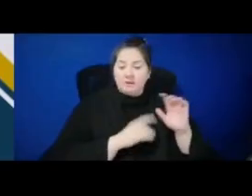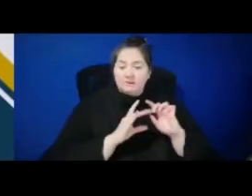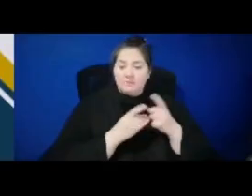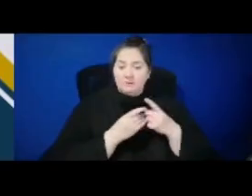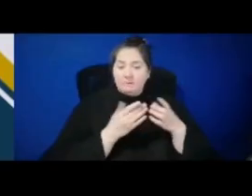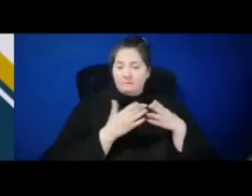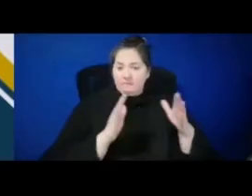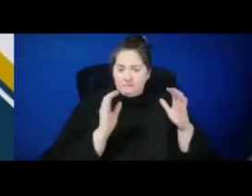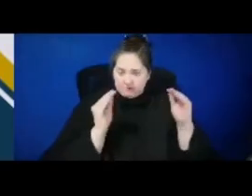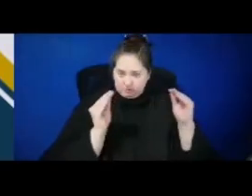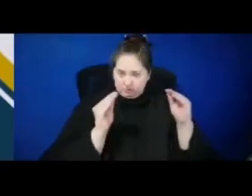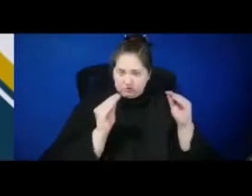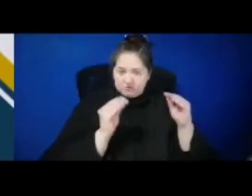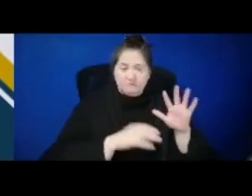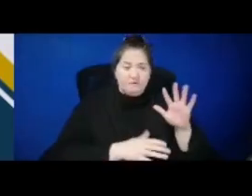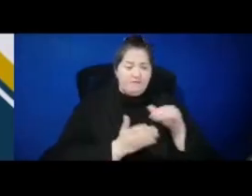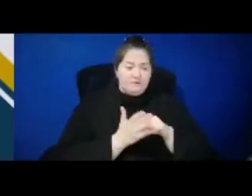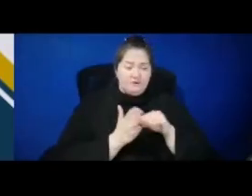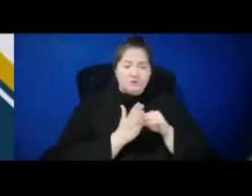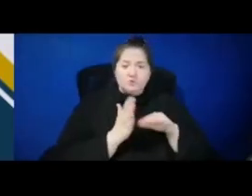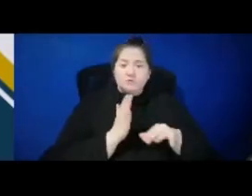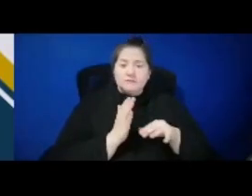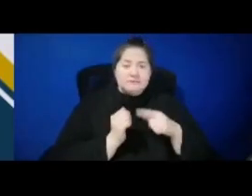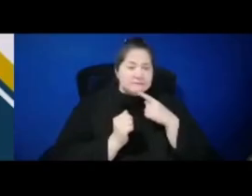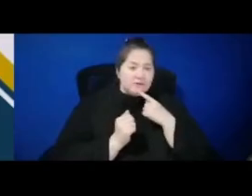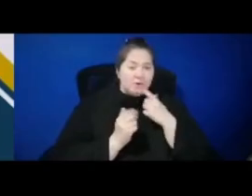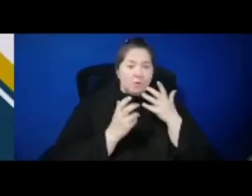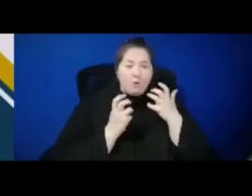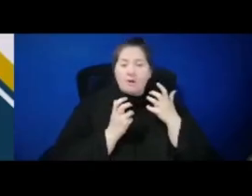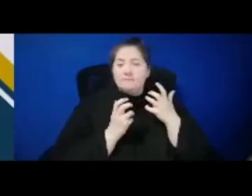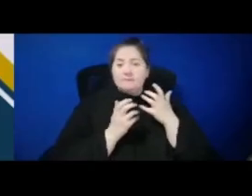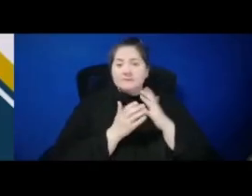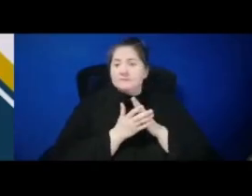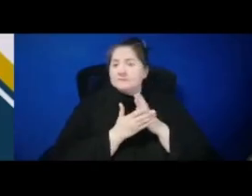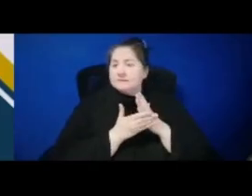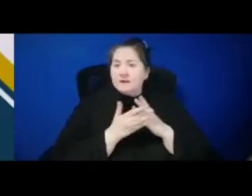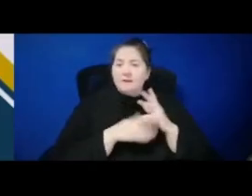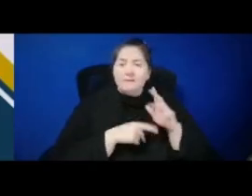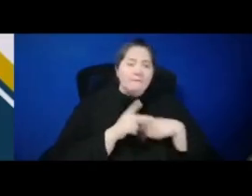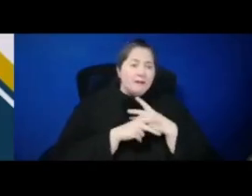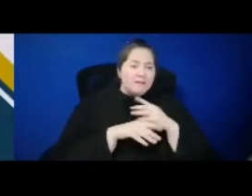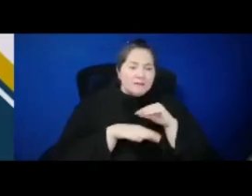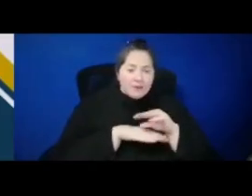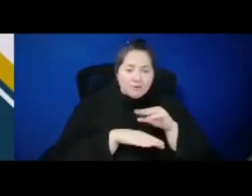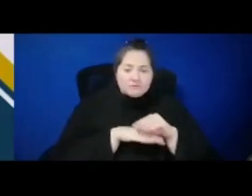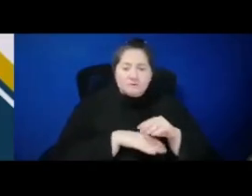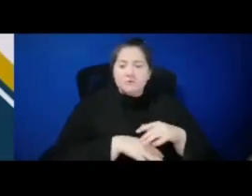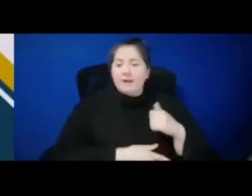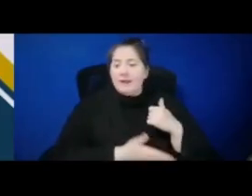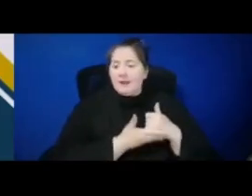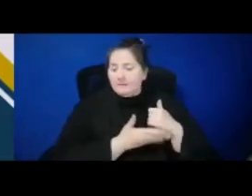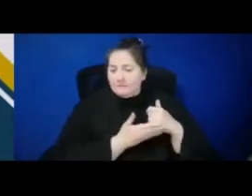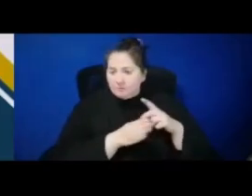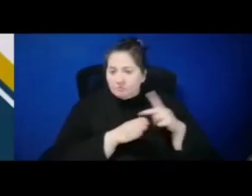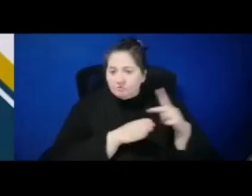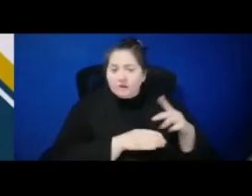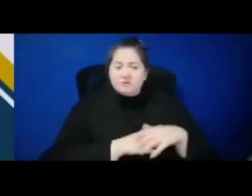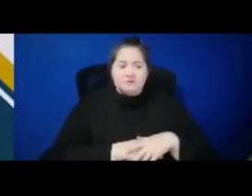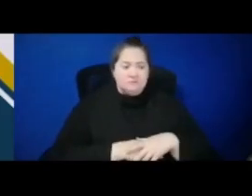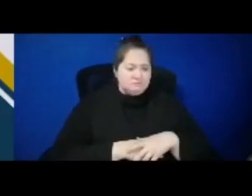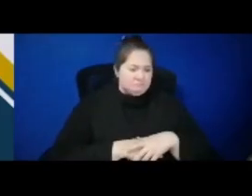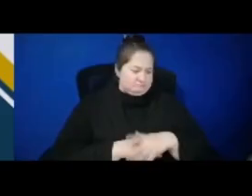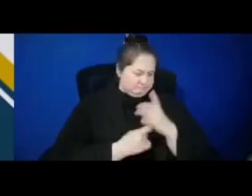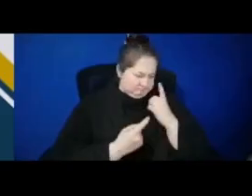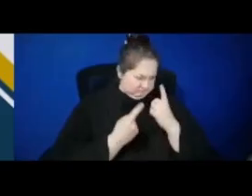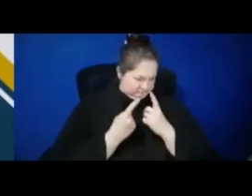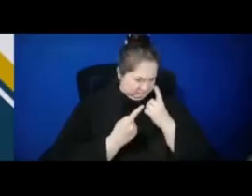of Public Instruction, 5,000 students that state they want to be in some type of counseling or helping profession. So we have to think we've got